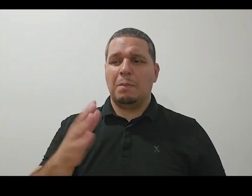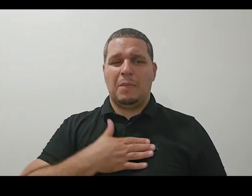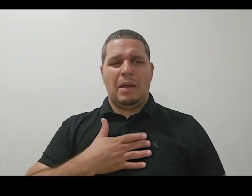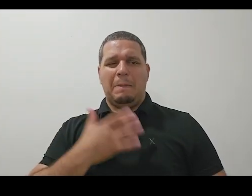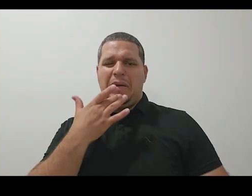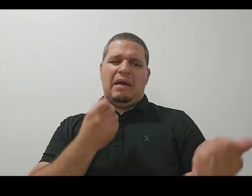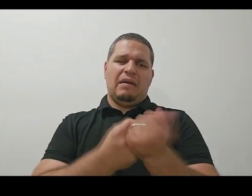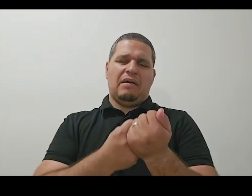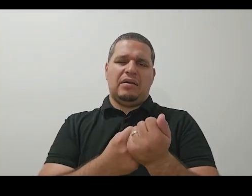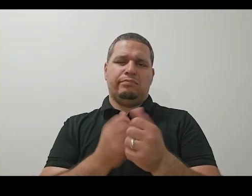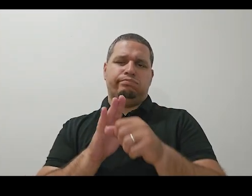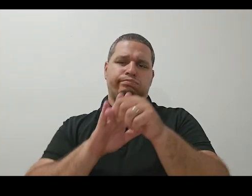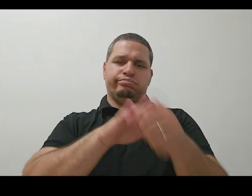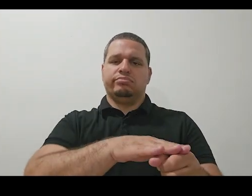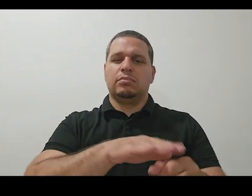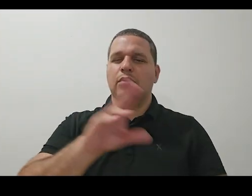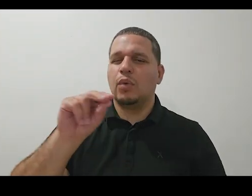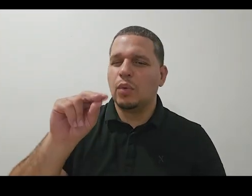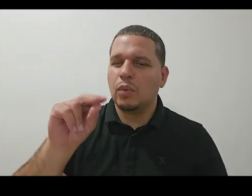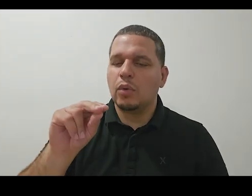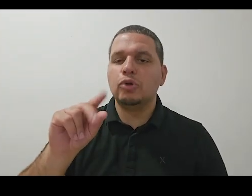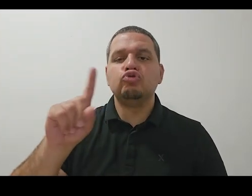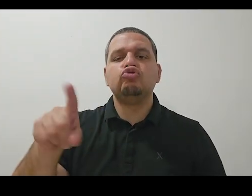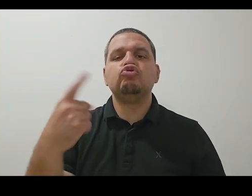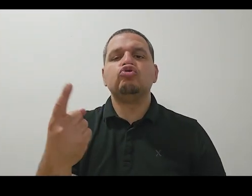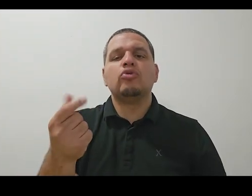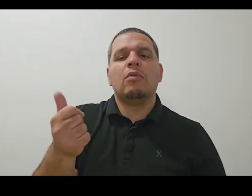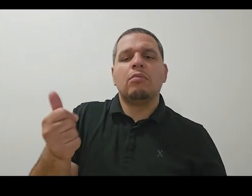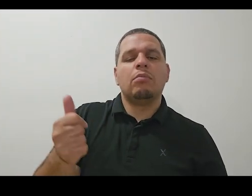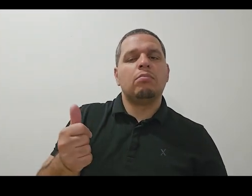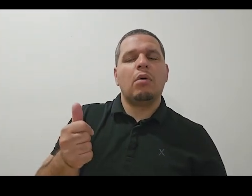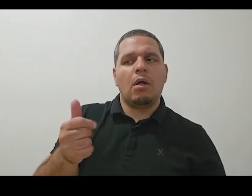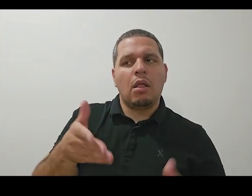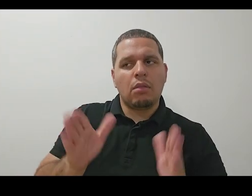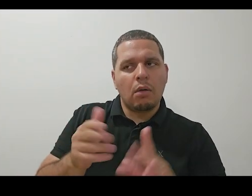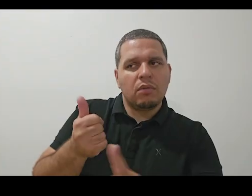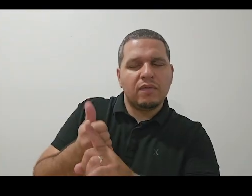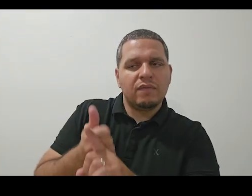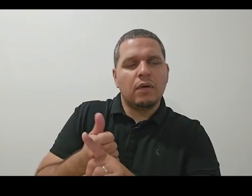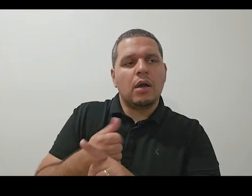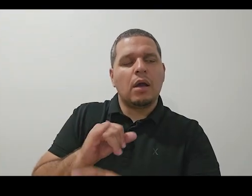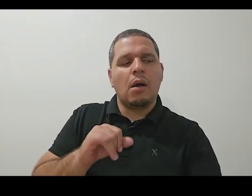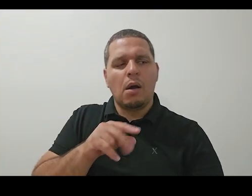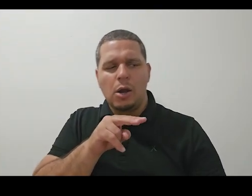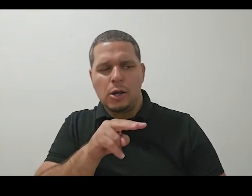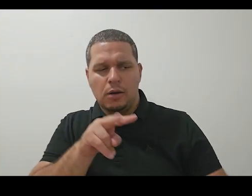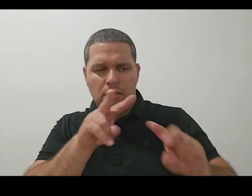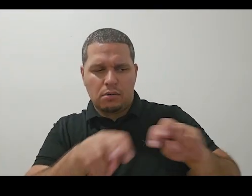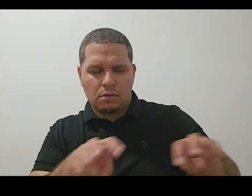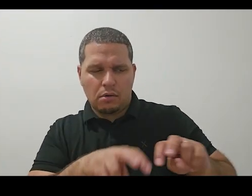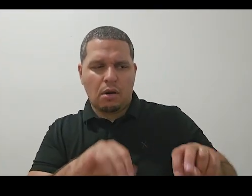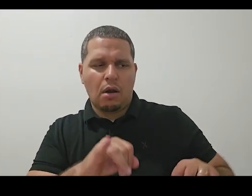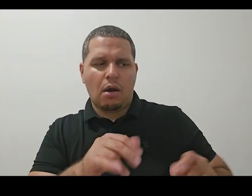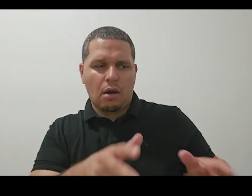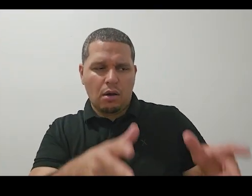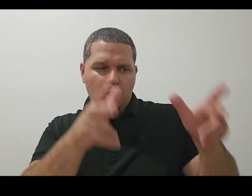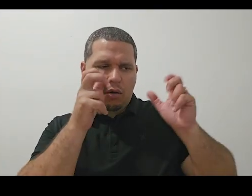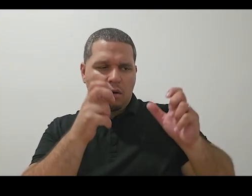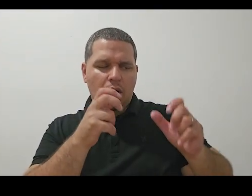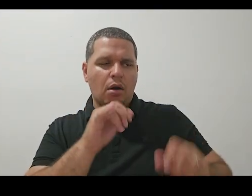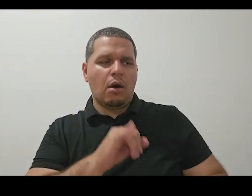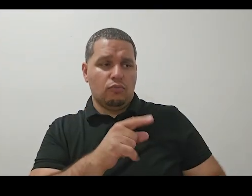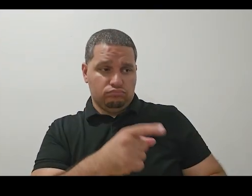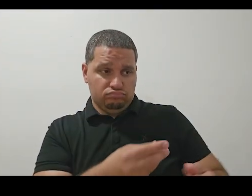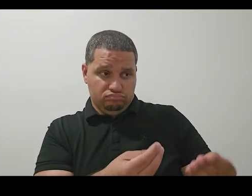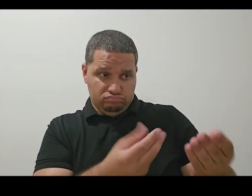with any of your own bias, just allowing yourself to be the recipient of